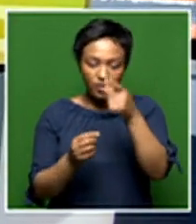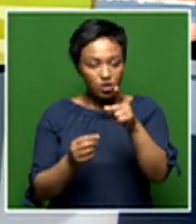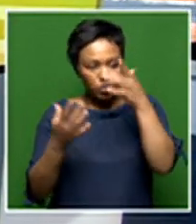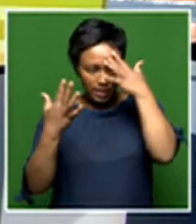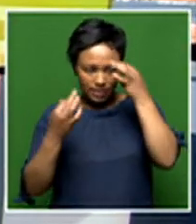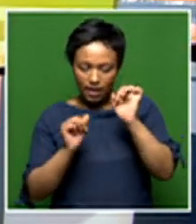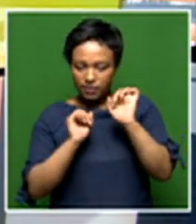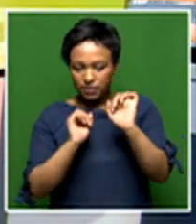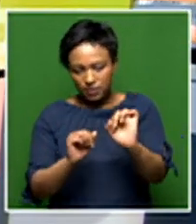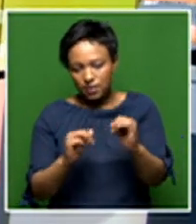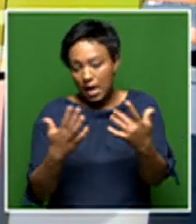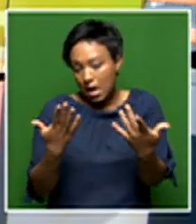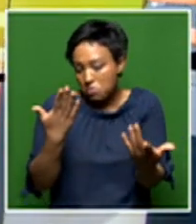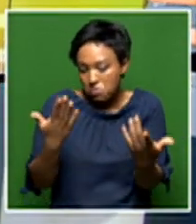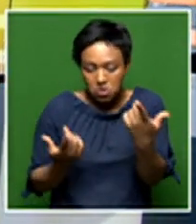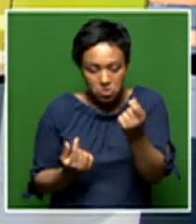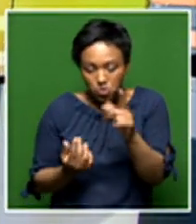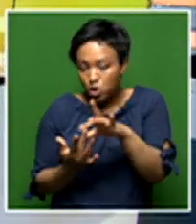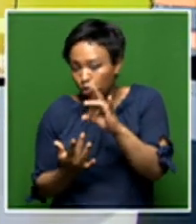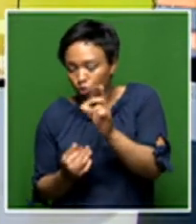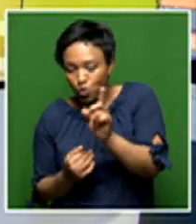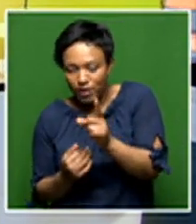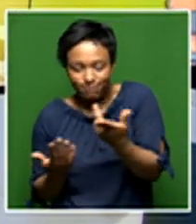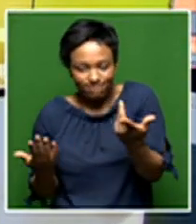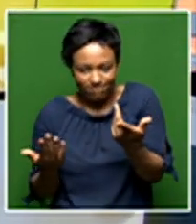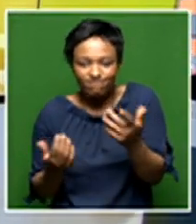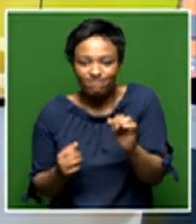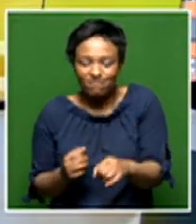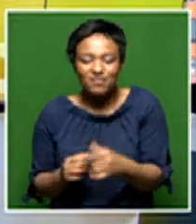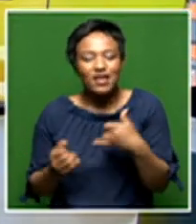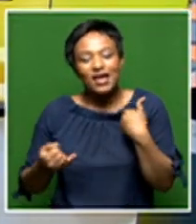informed decision as to what it is that you want to go with. Indeed. Have a wonderful day.